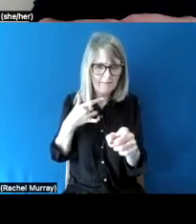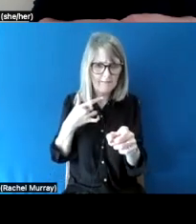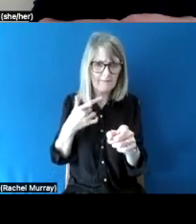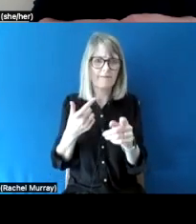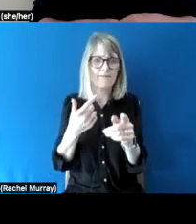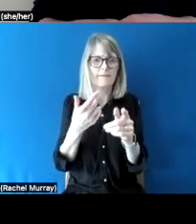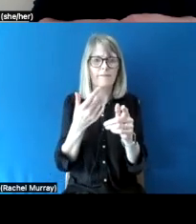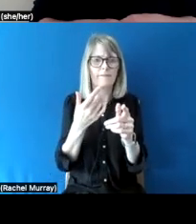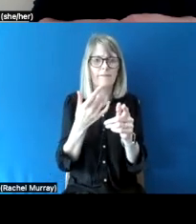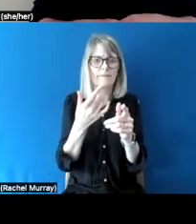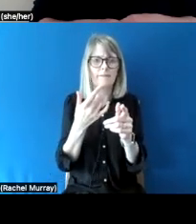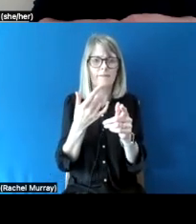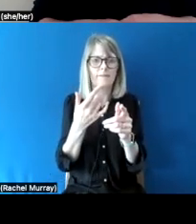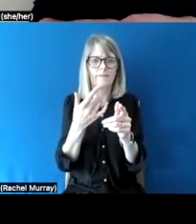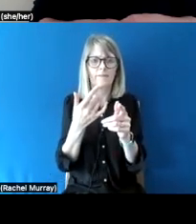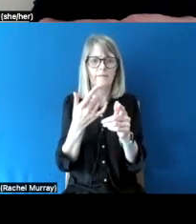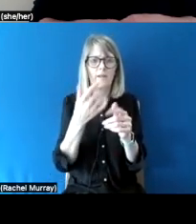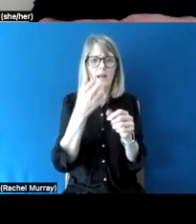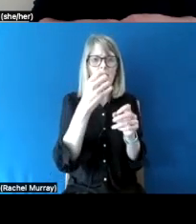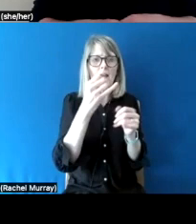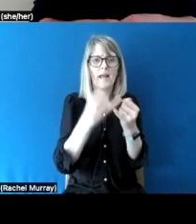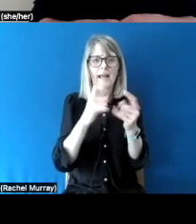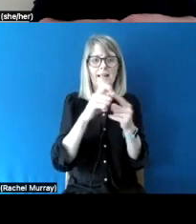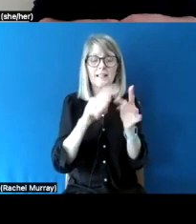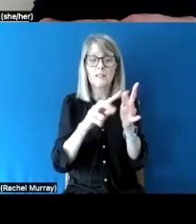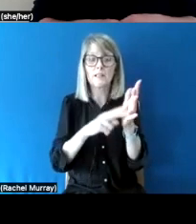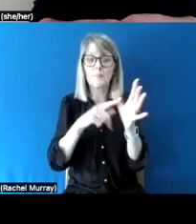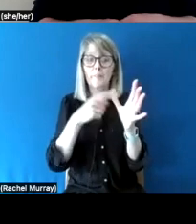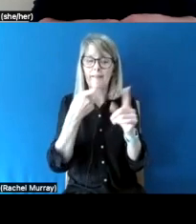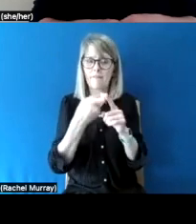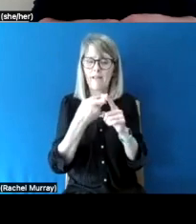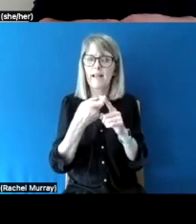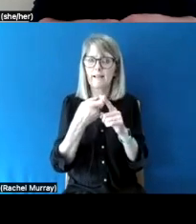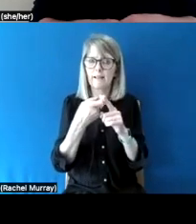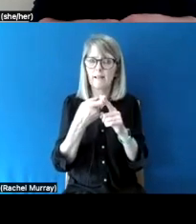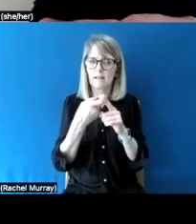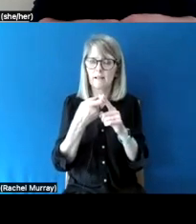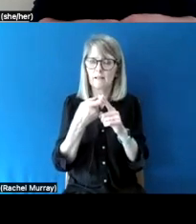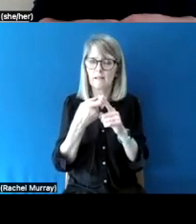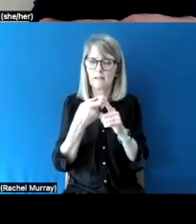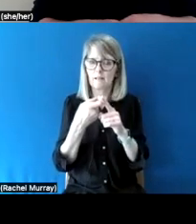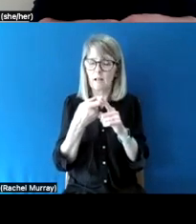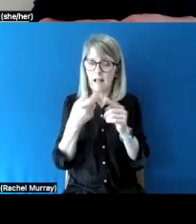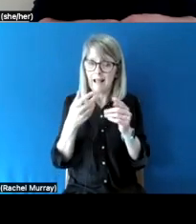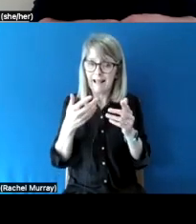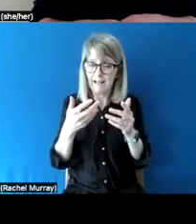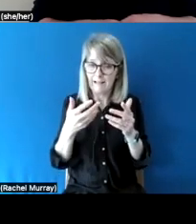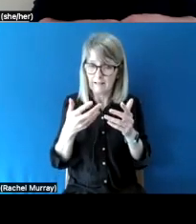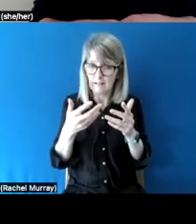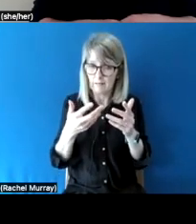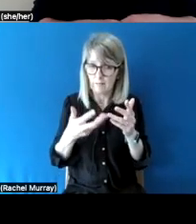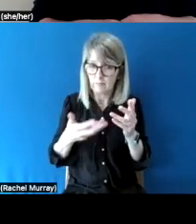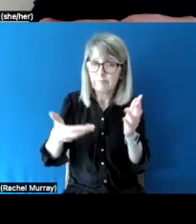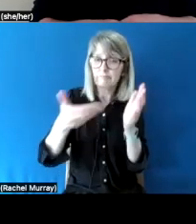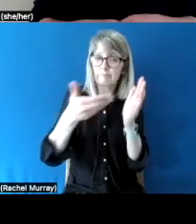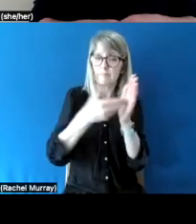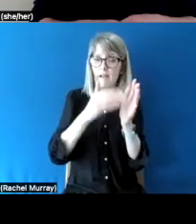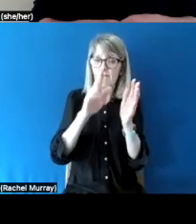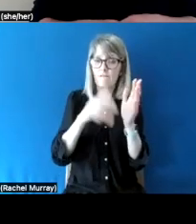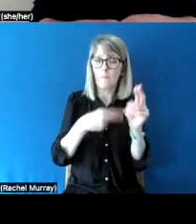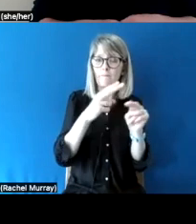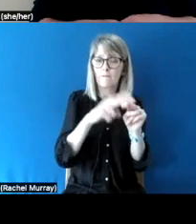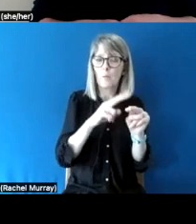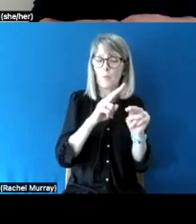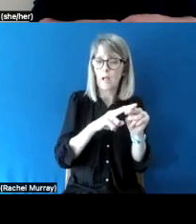fascinating expansion on what Foucault offered. Spivak argues that power